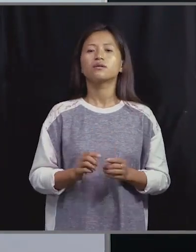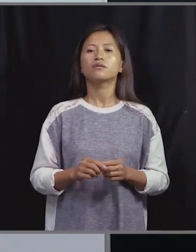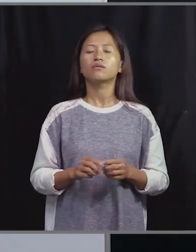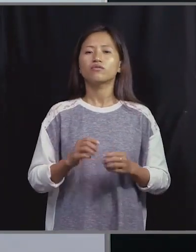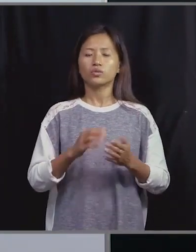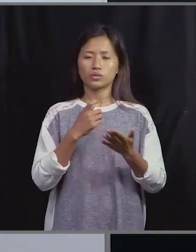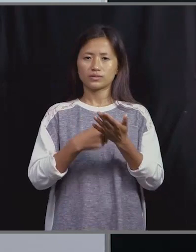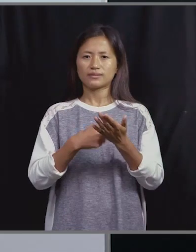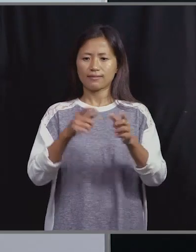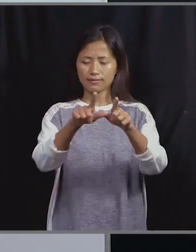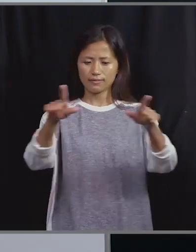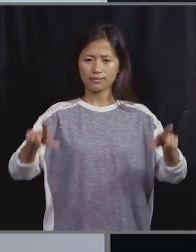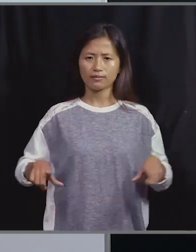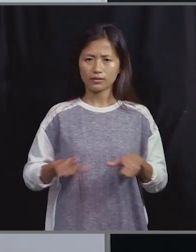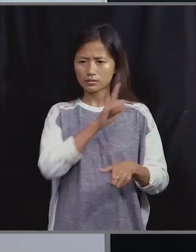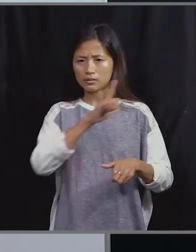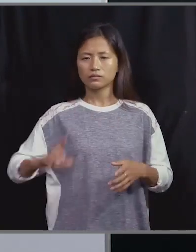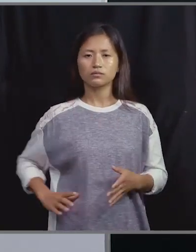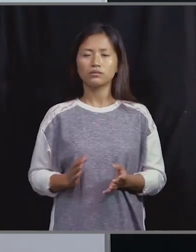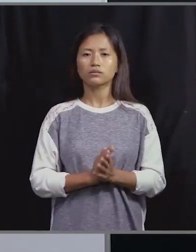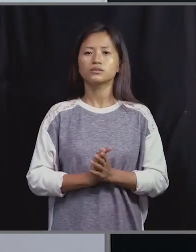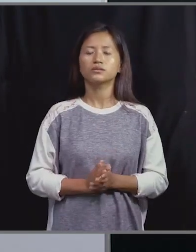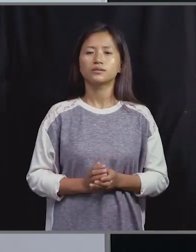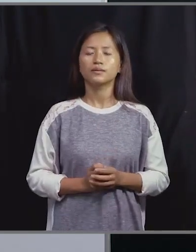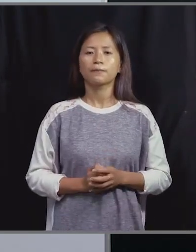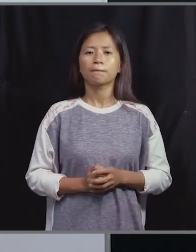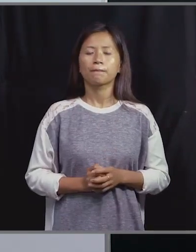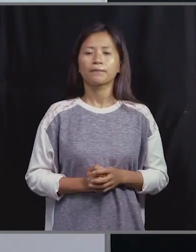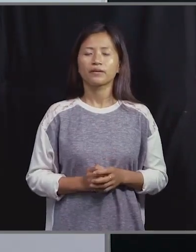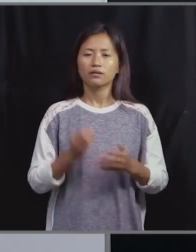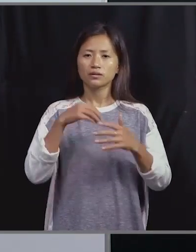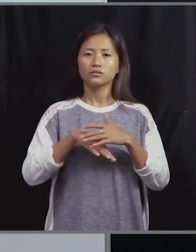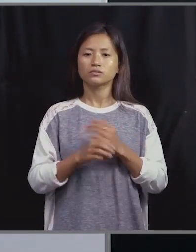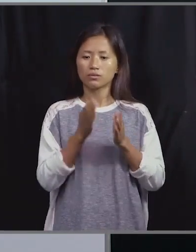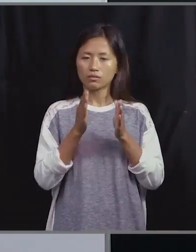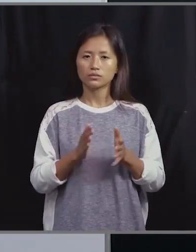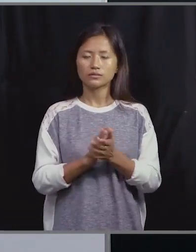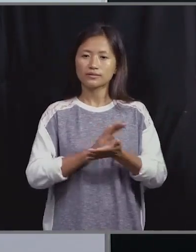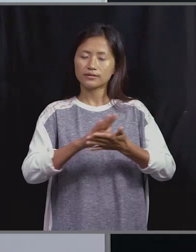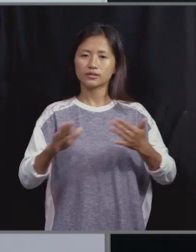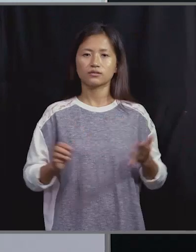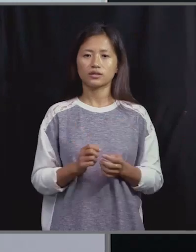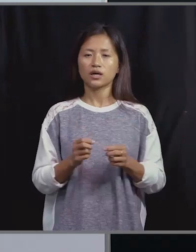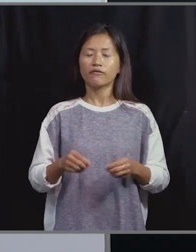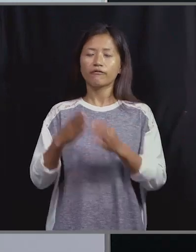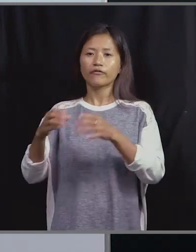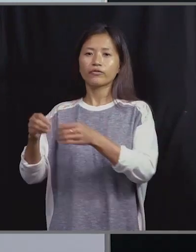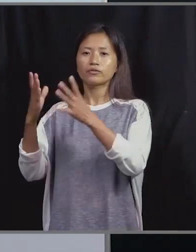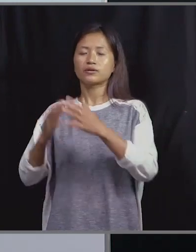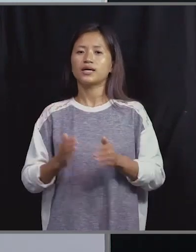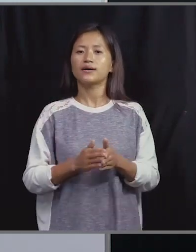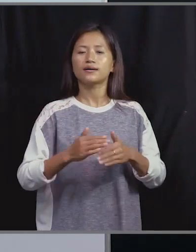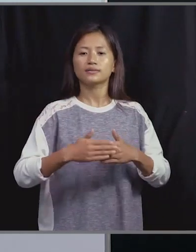of that particular area, they hired the Santals in order to clear the forest and